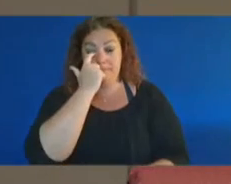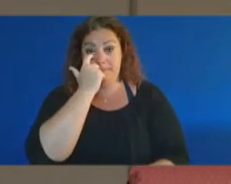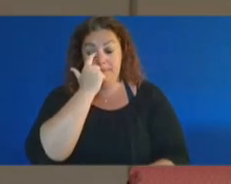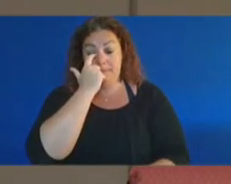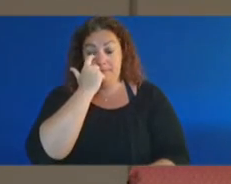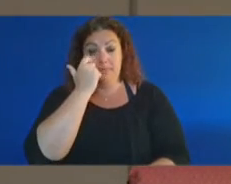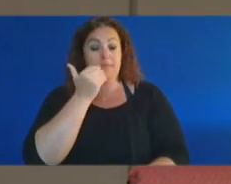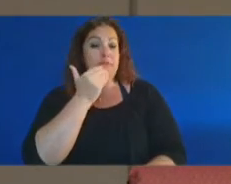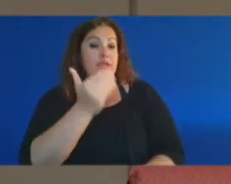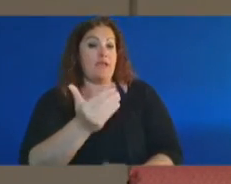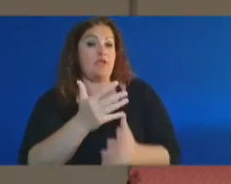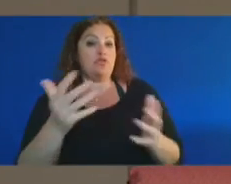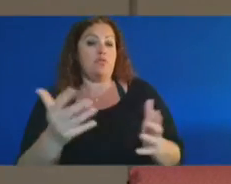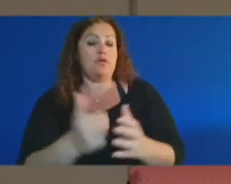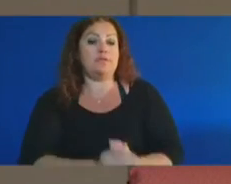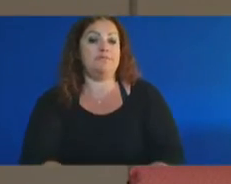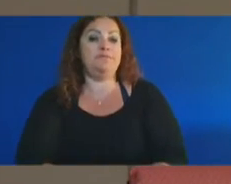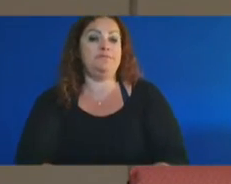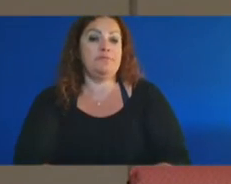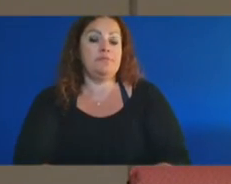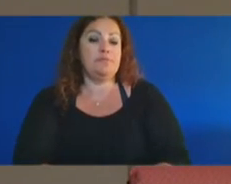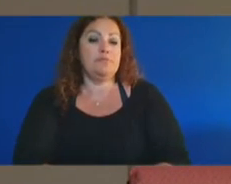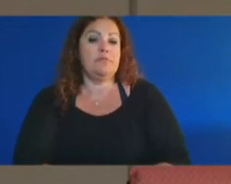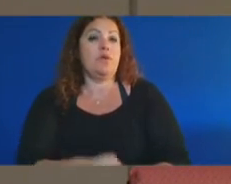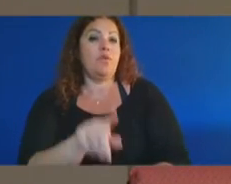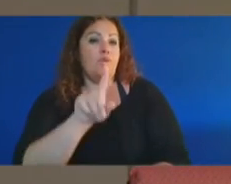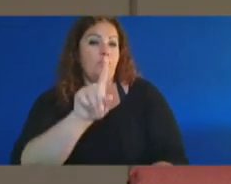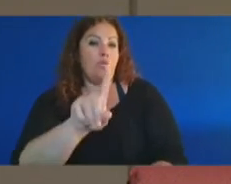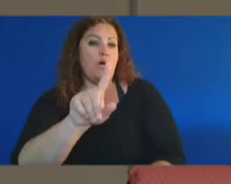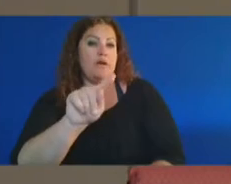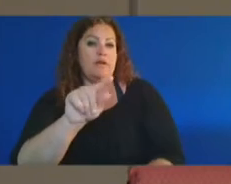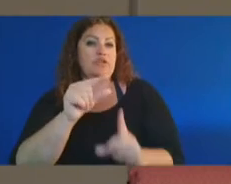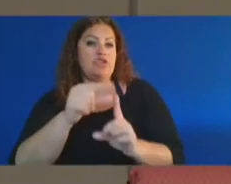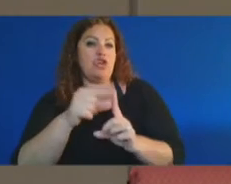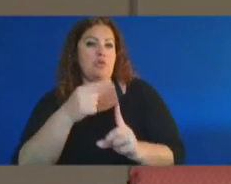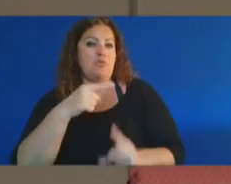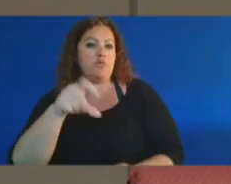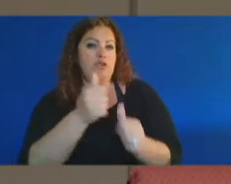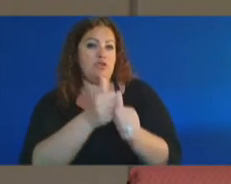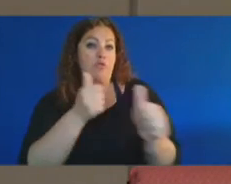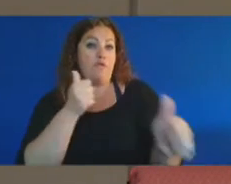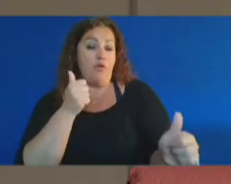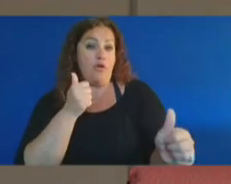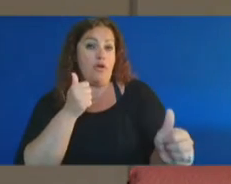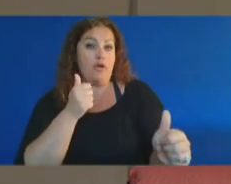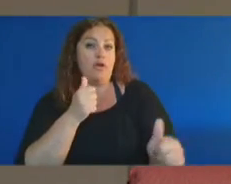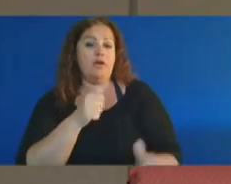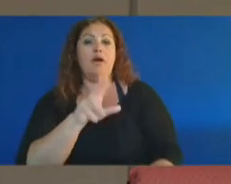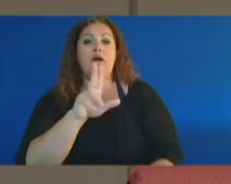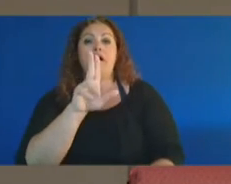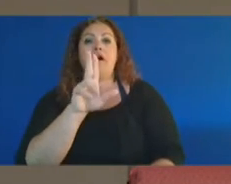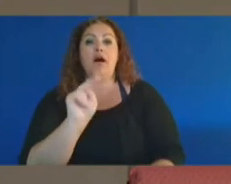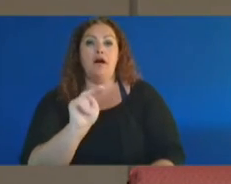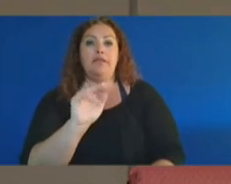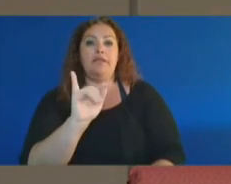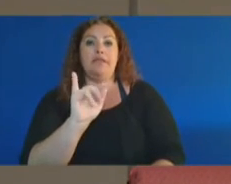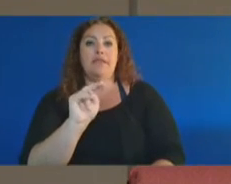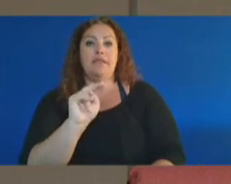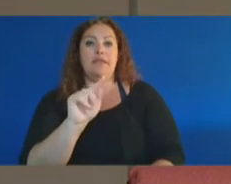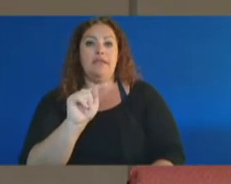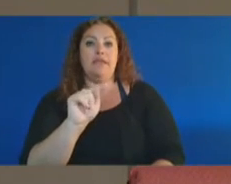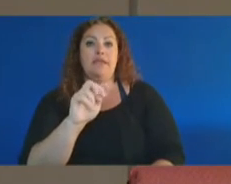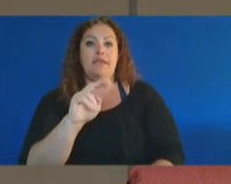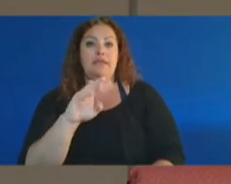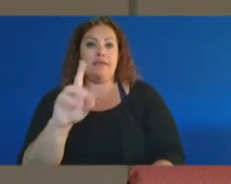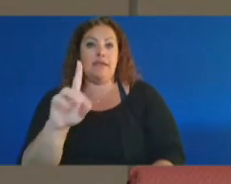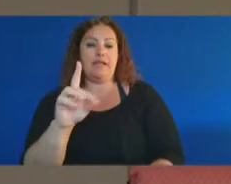you so much so one of the the terms that I think we need to avoid is um unintended consequences um I don't want